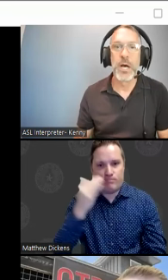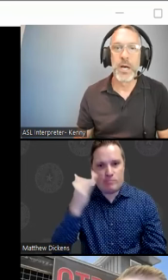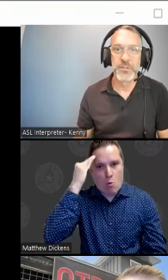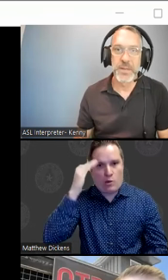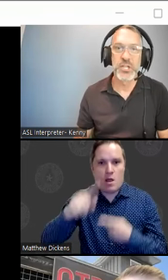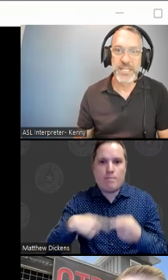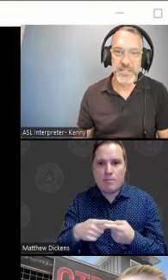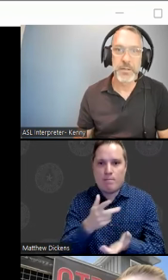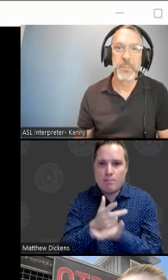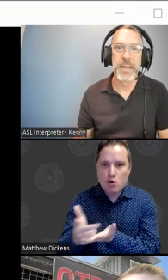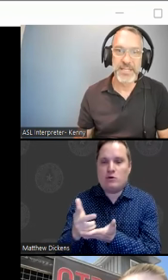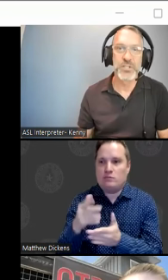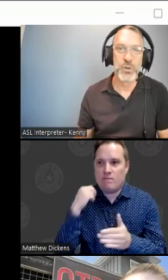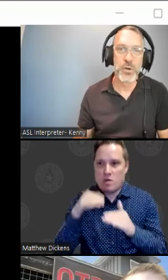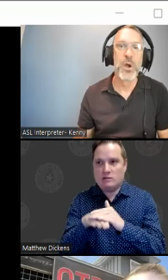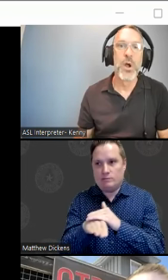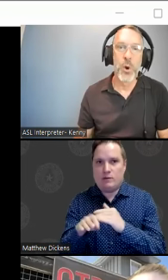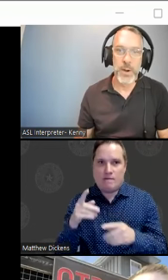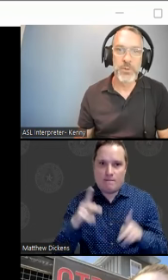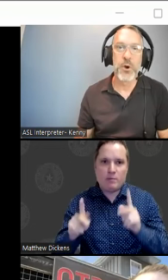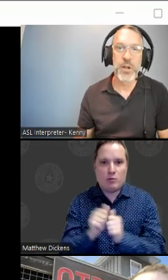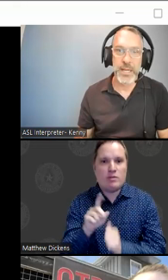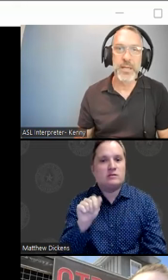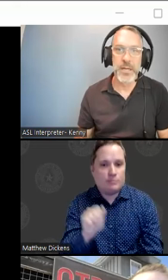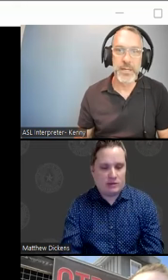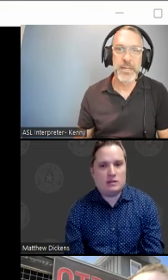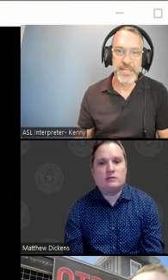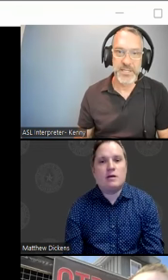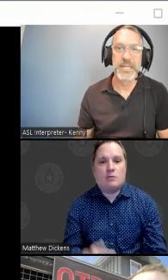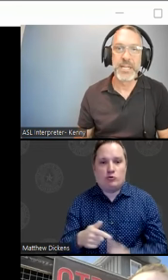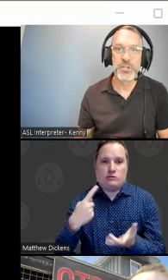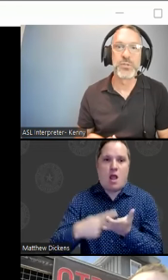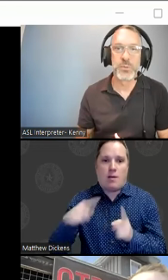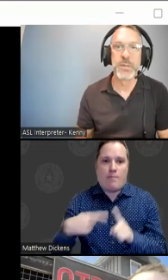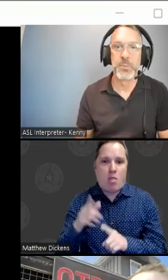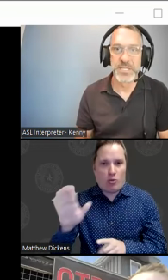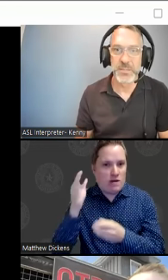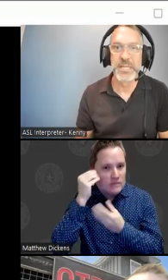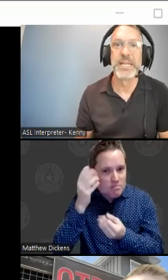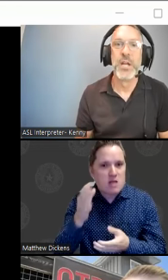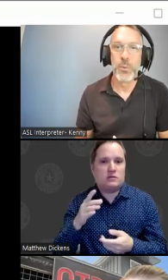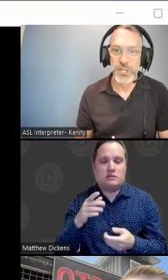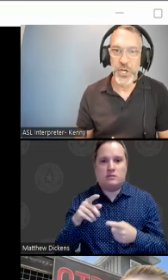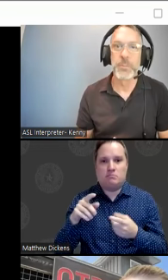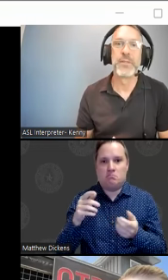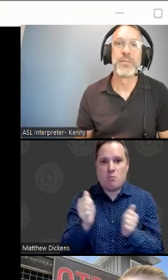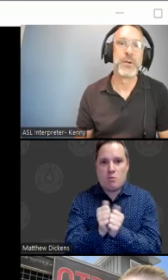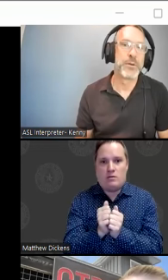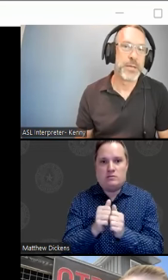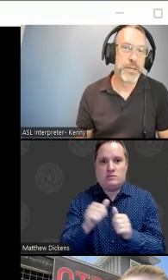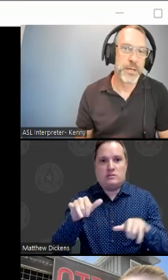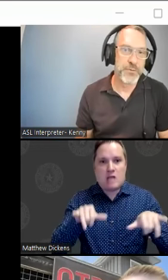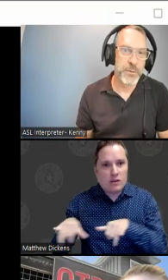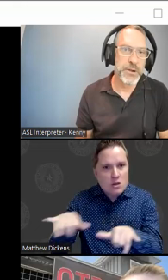few specialists, panelists who are aware with parking accessibility issues for people with disability. We're going to talk about